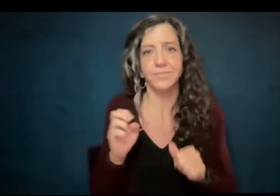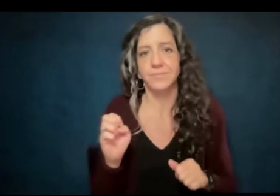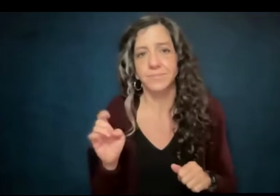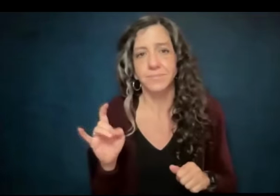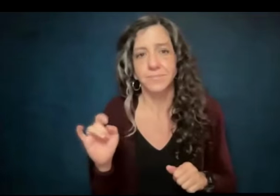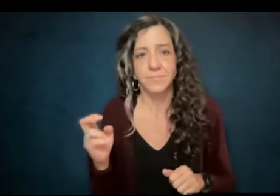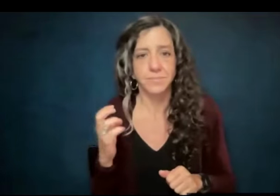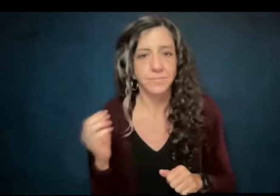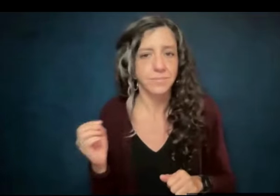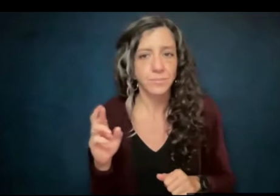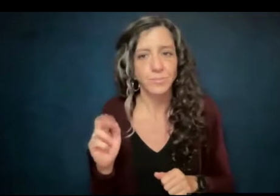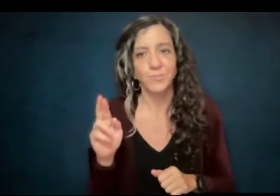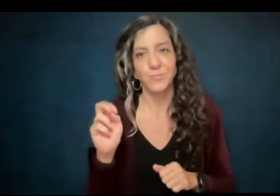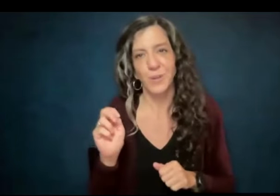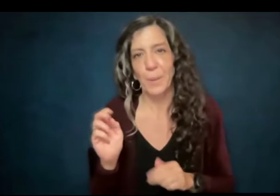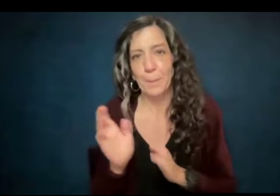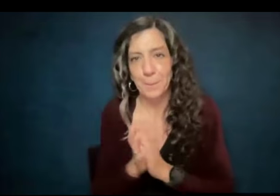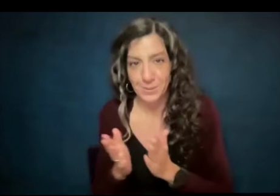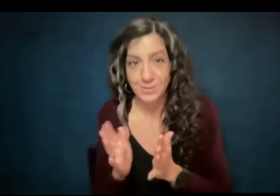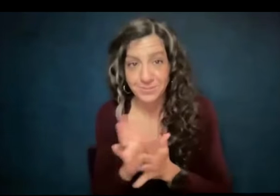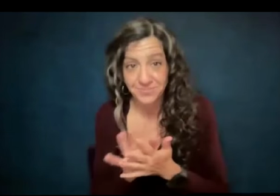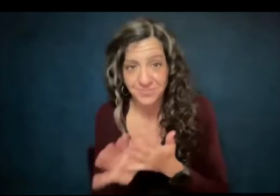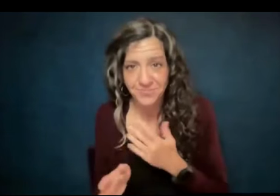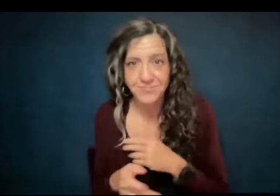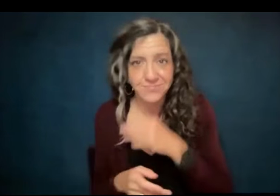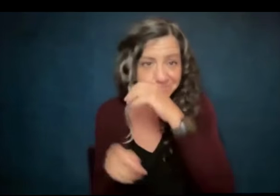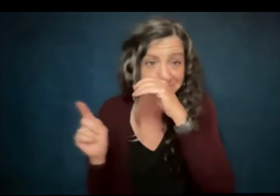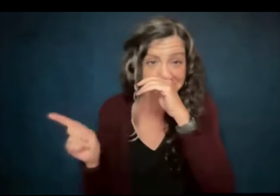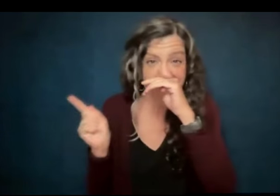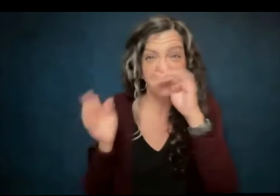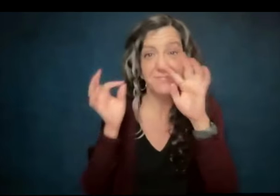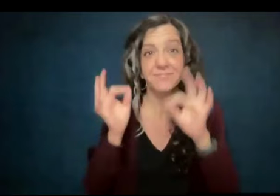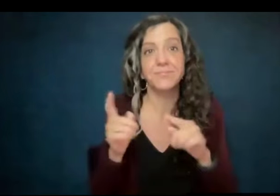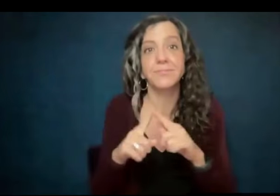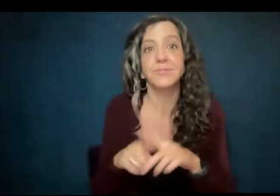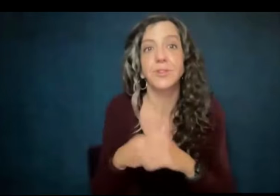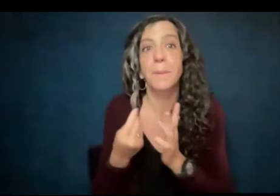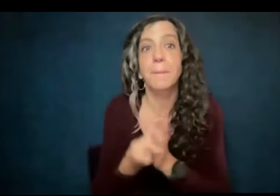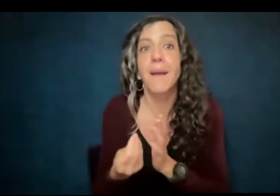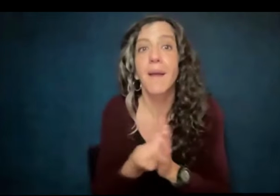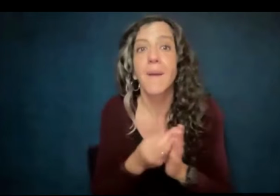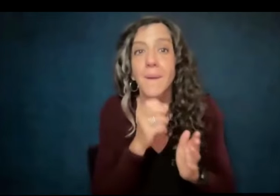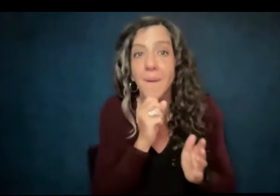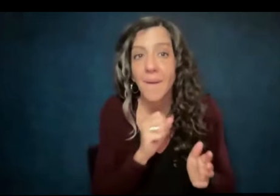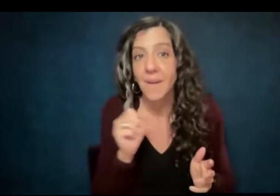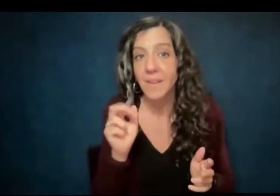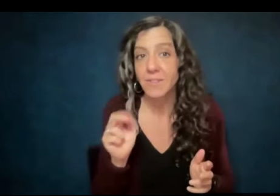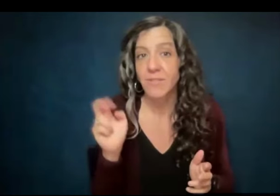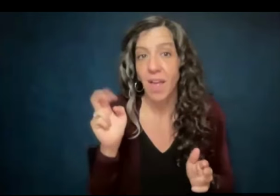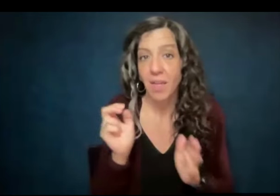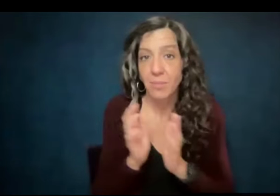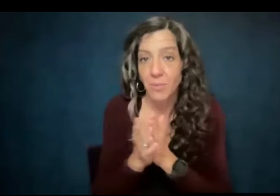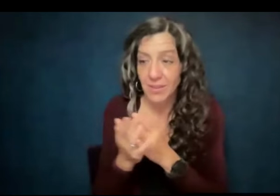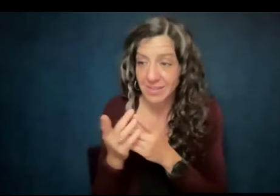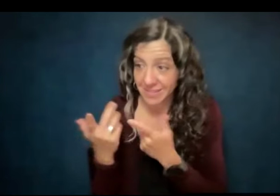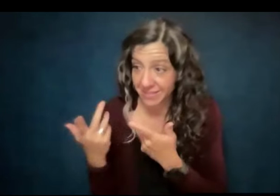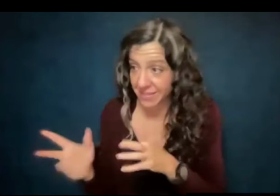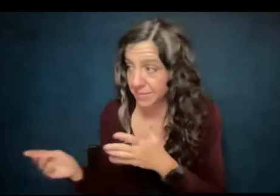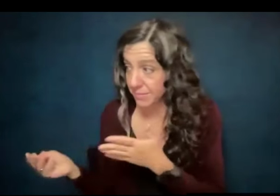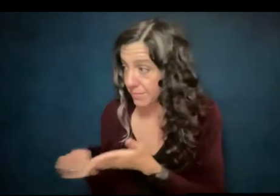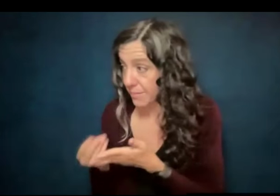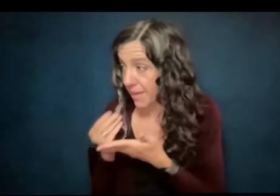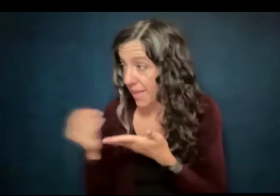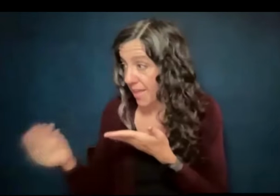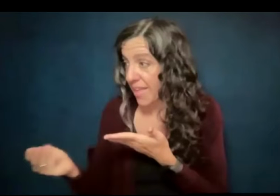edition and other rare books. Tracy decides to start buying rare old books and selling them for